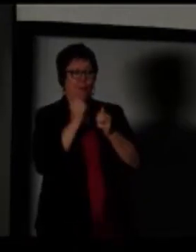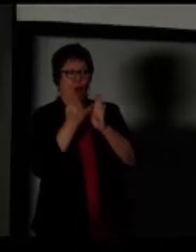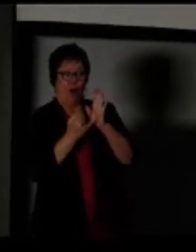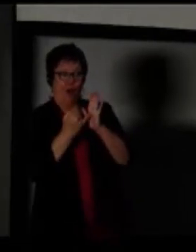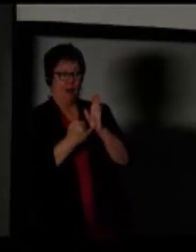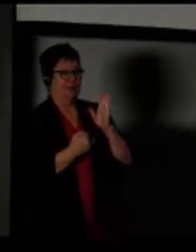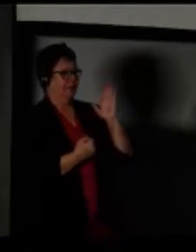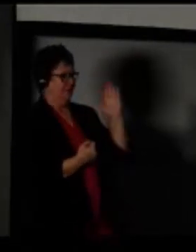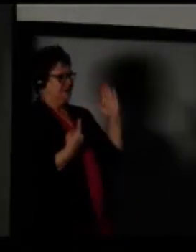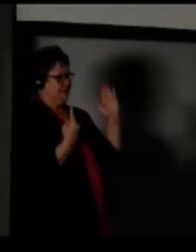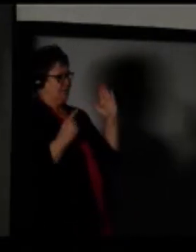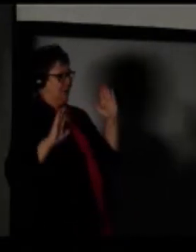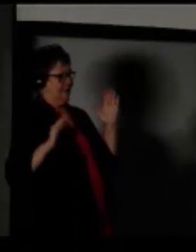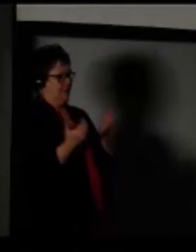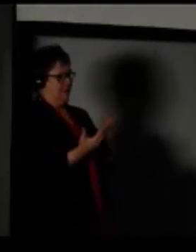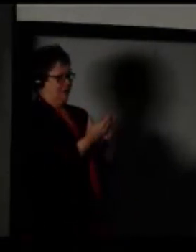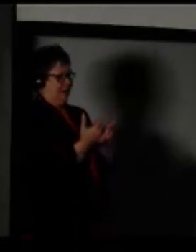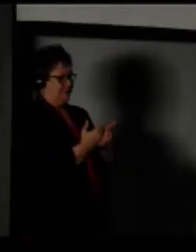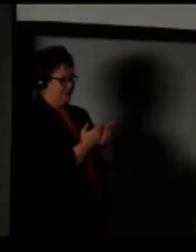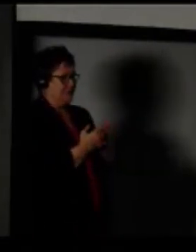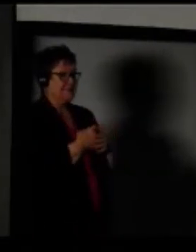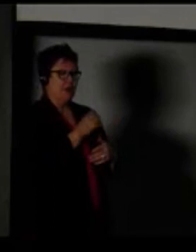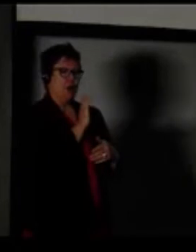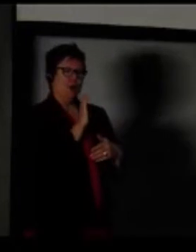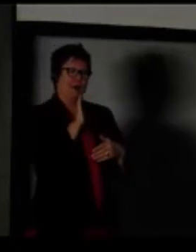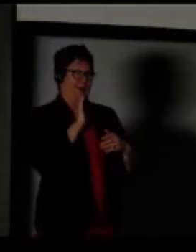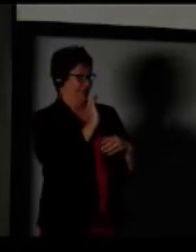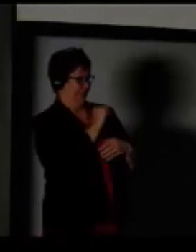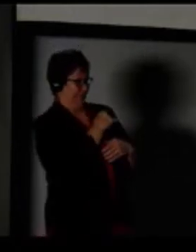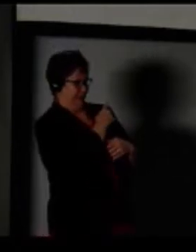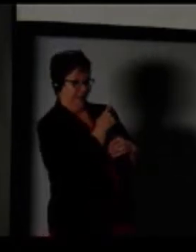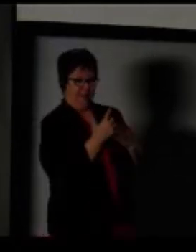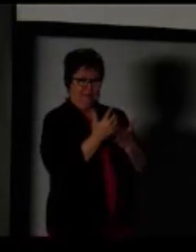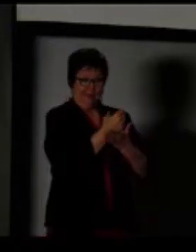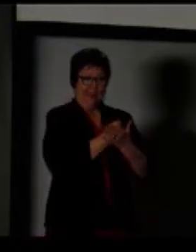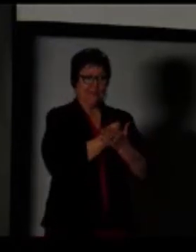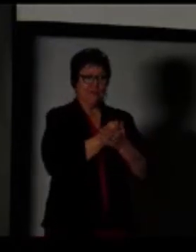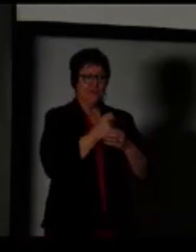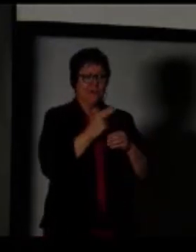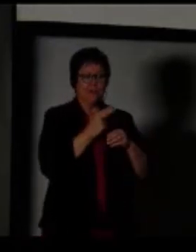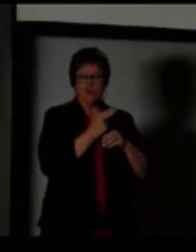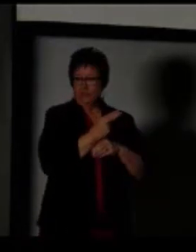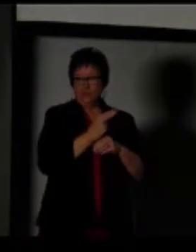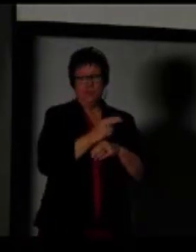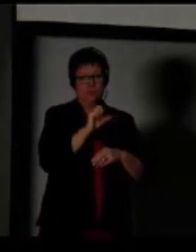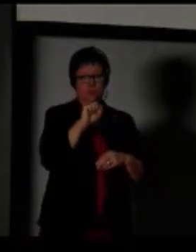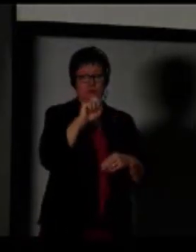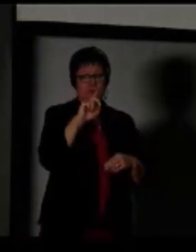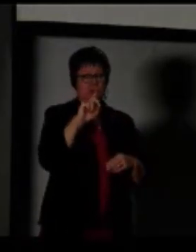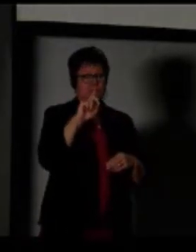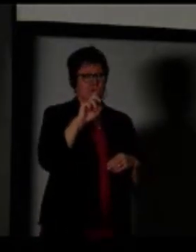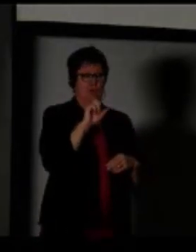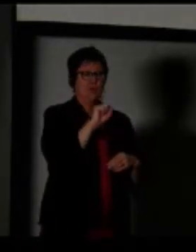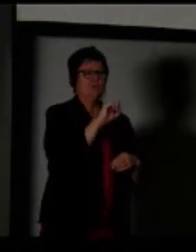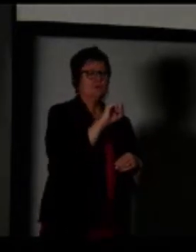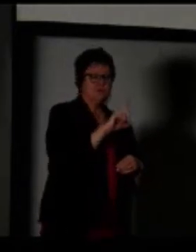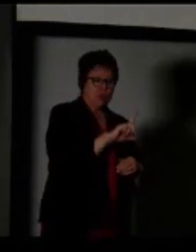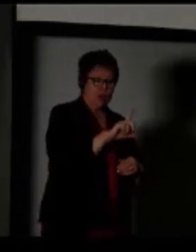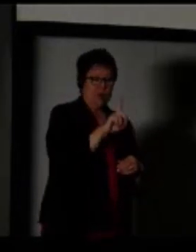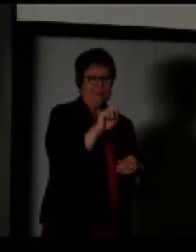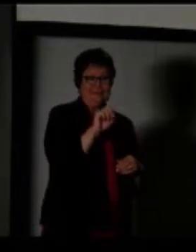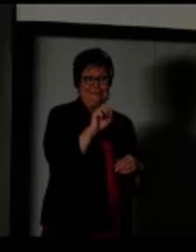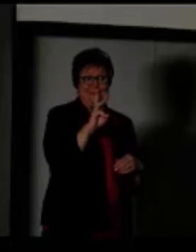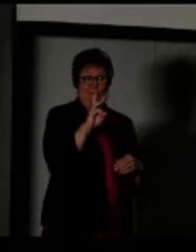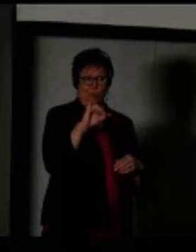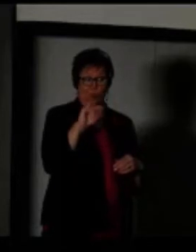is just one of her collections. In this collection, she takes Saul DeWitt's artwork, looking at a cube. She